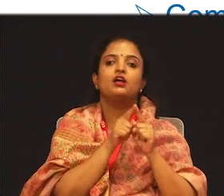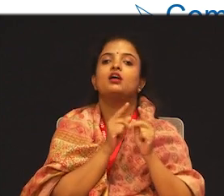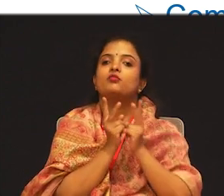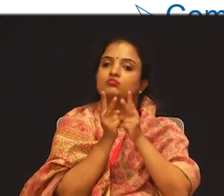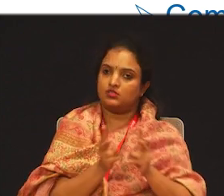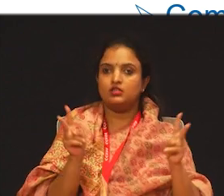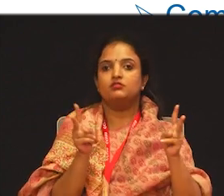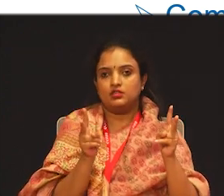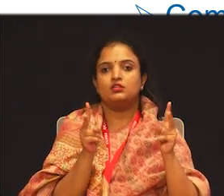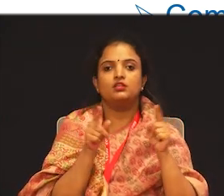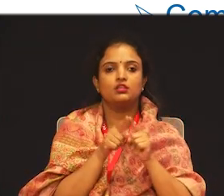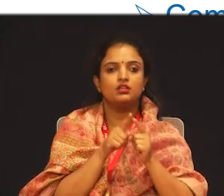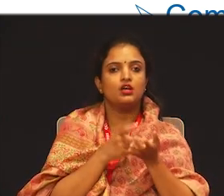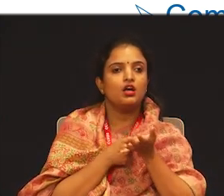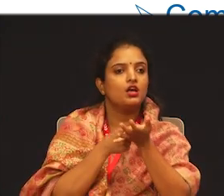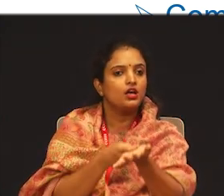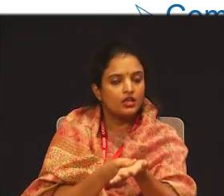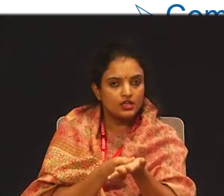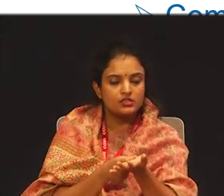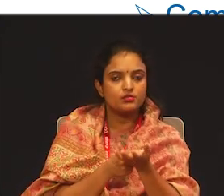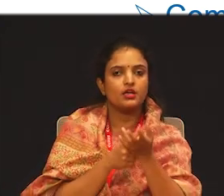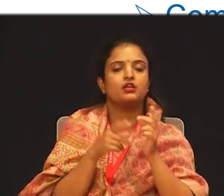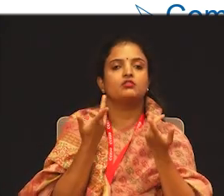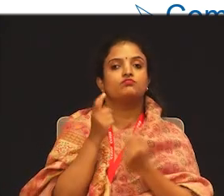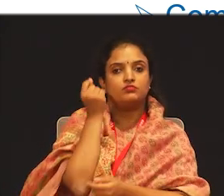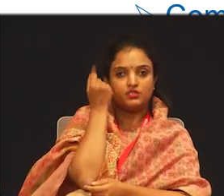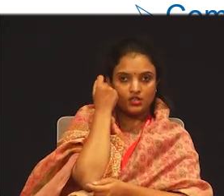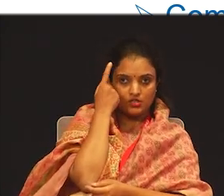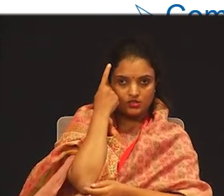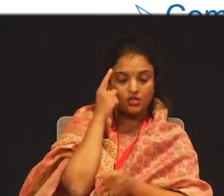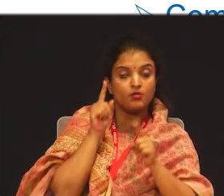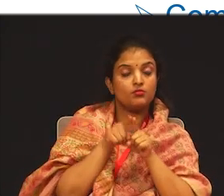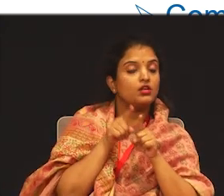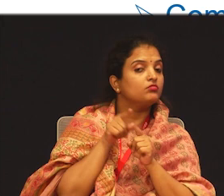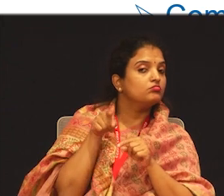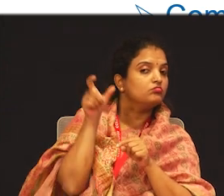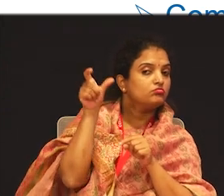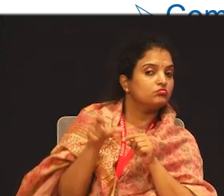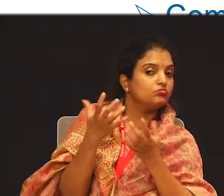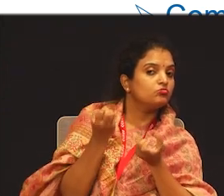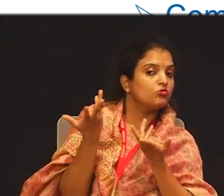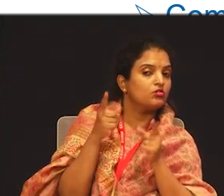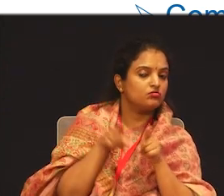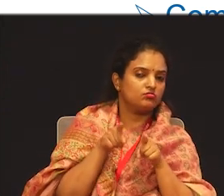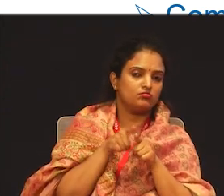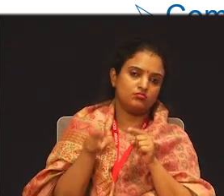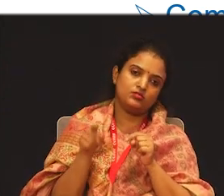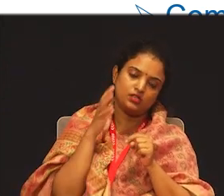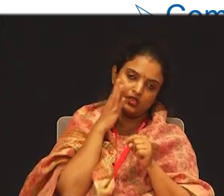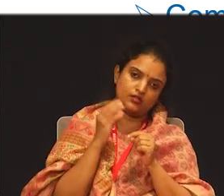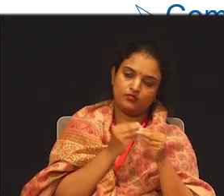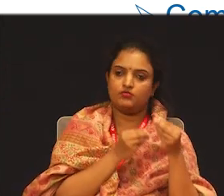says respect, understand, and address individual needs within